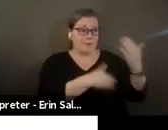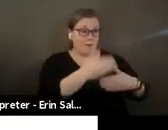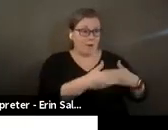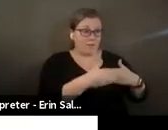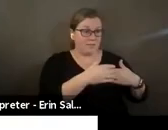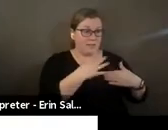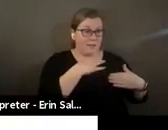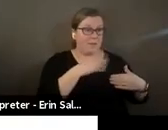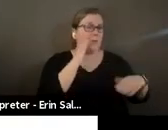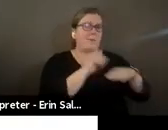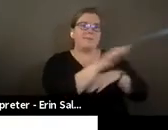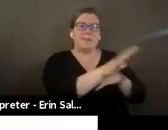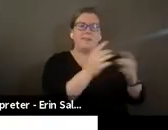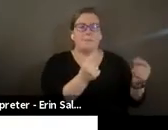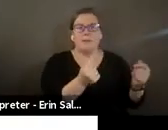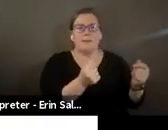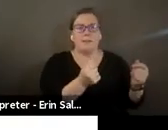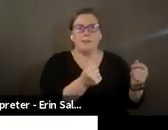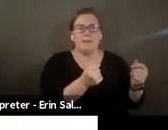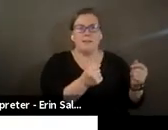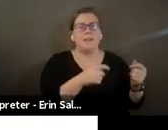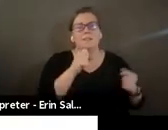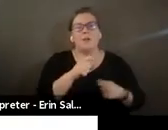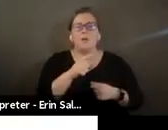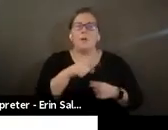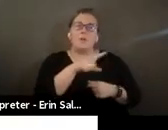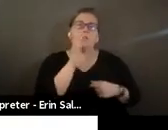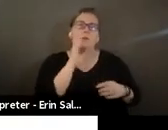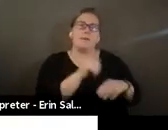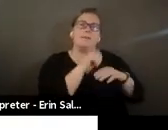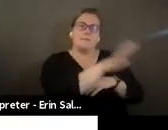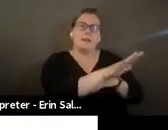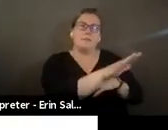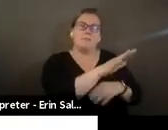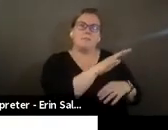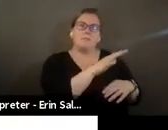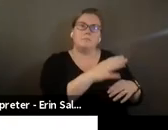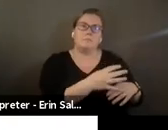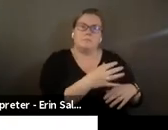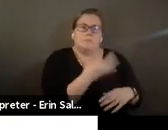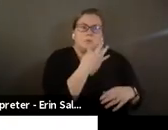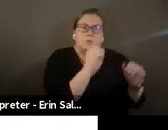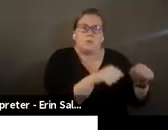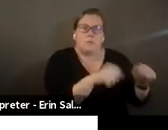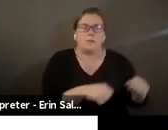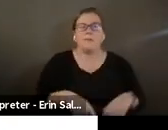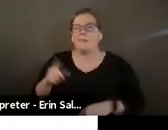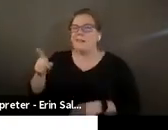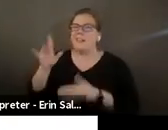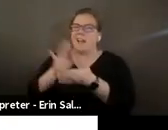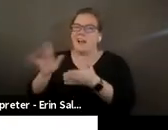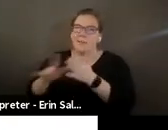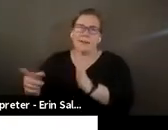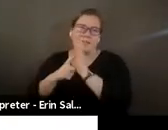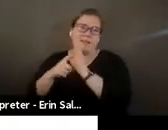application. So those are going to be sent to the individual way sooner. The iPad's going to be what takes longer, and